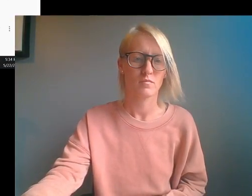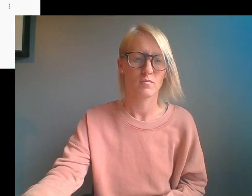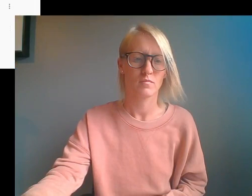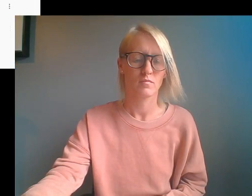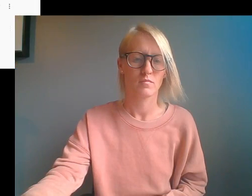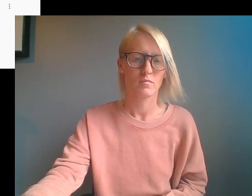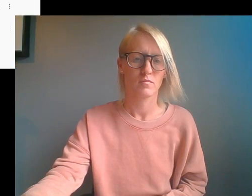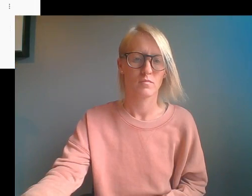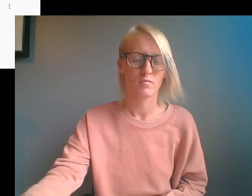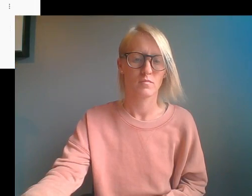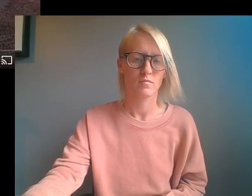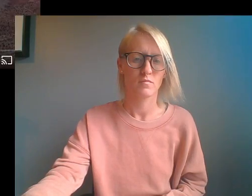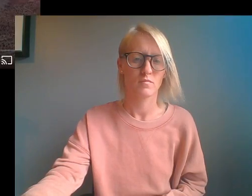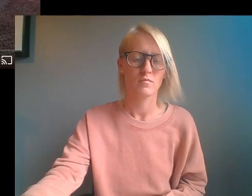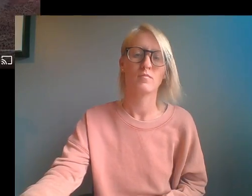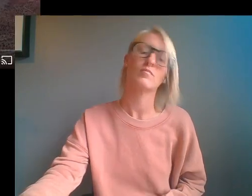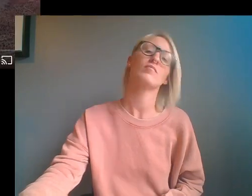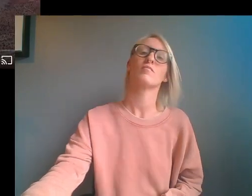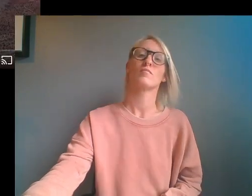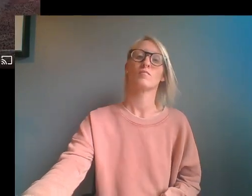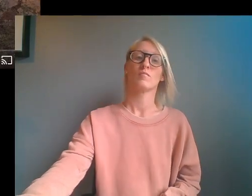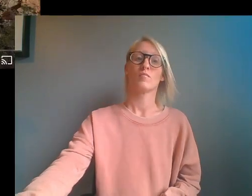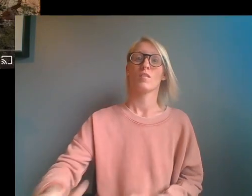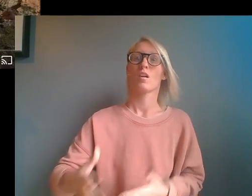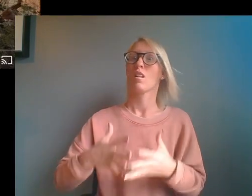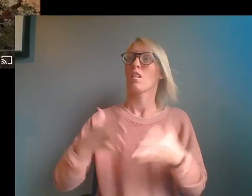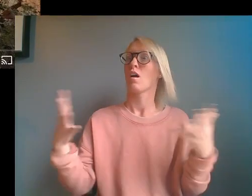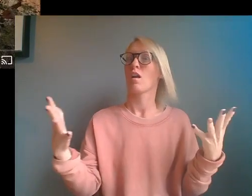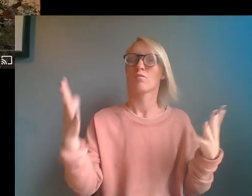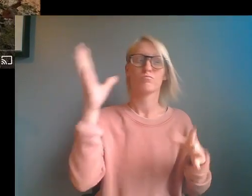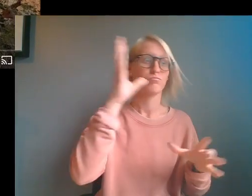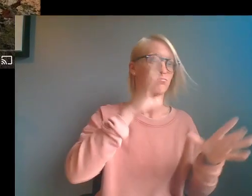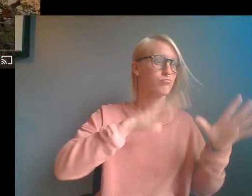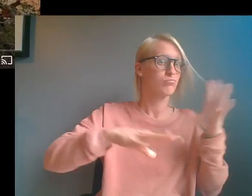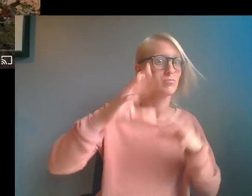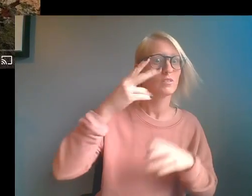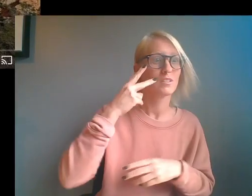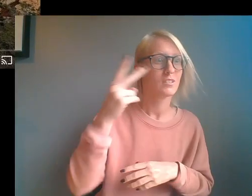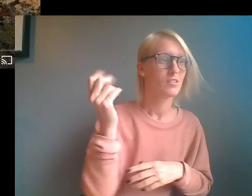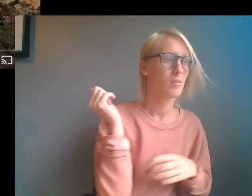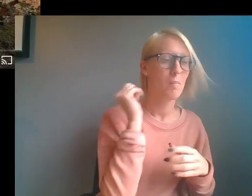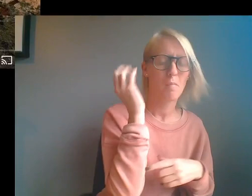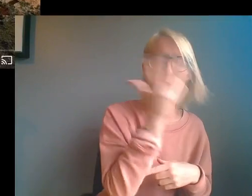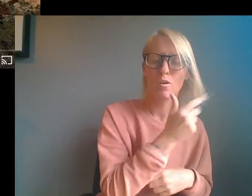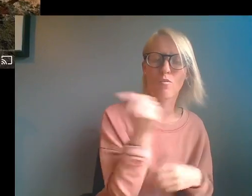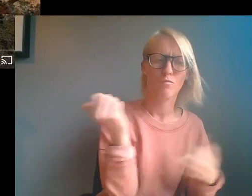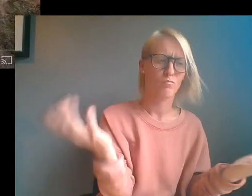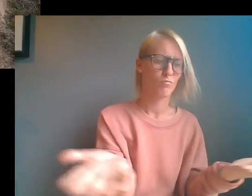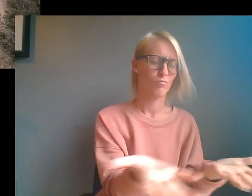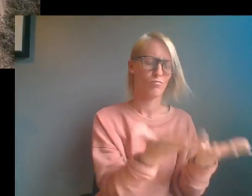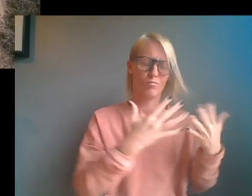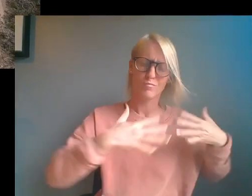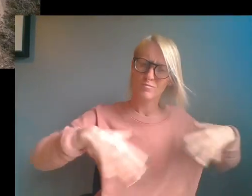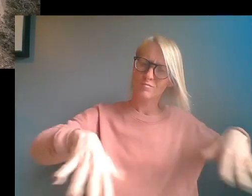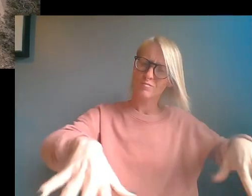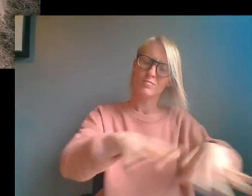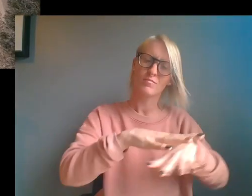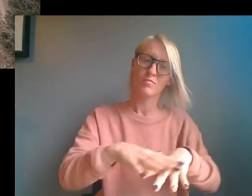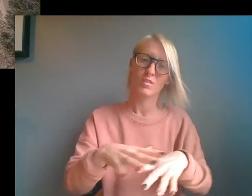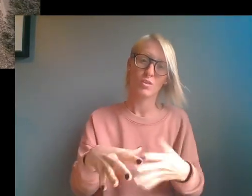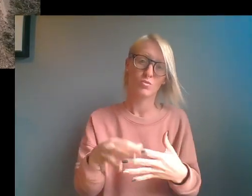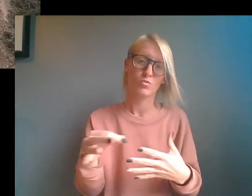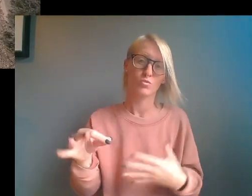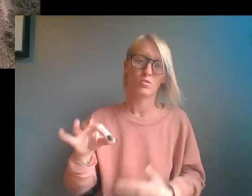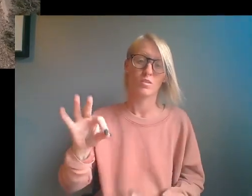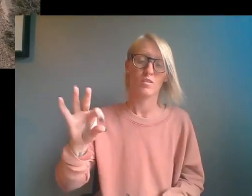tons of viewpoints down into the canyon and things that you can see. If If you choose to go from Flagstaff, it's about an hour and a